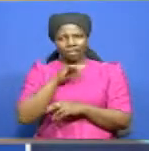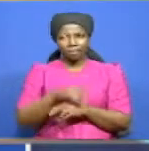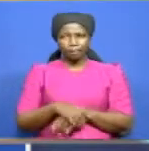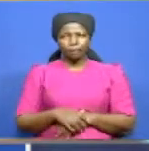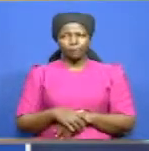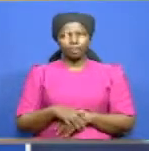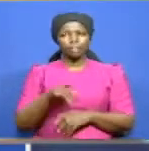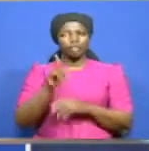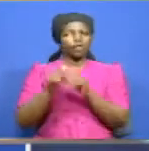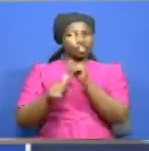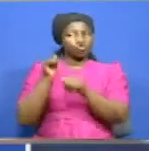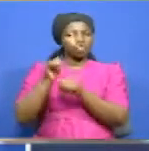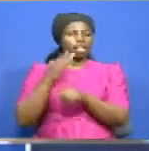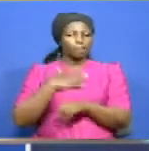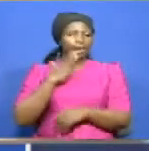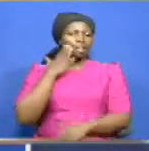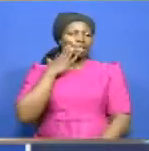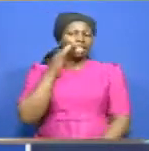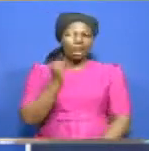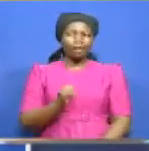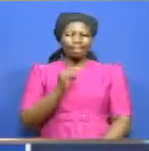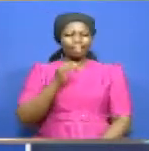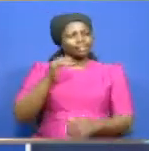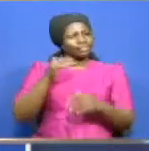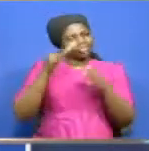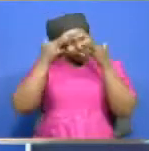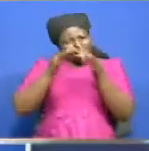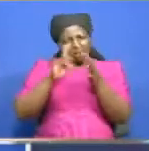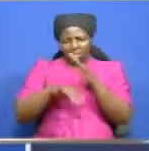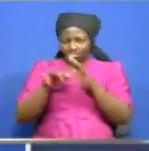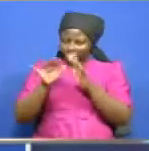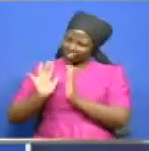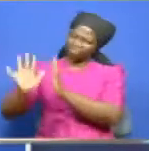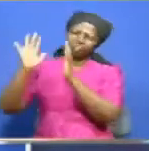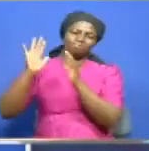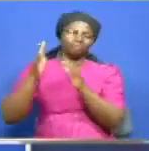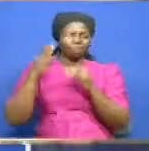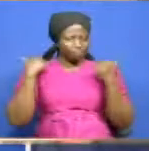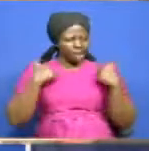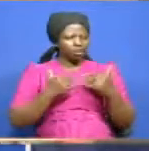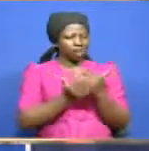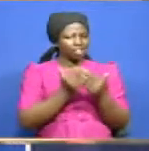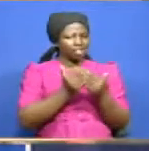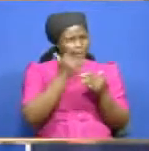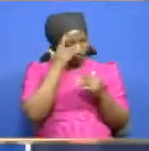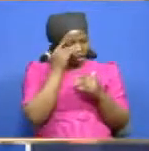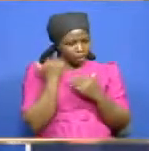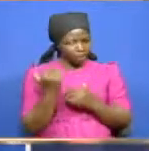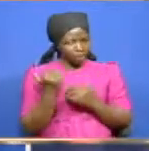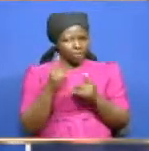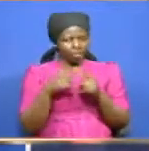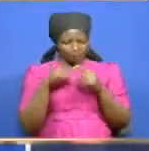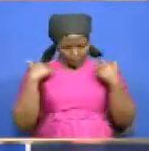Sasa yangu akaamua tare tuachane naye sema atakana mtoto na mimi niweze kurudi shule.